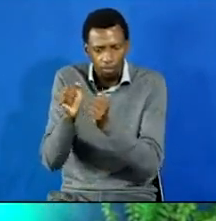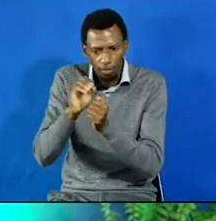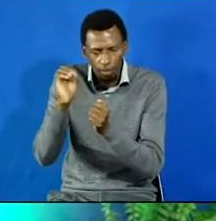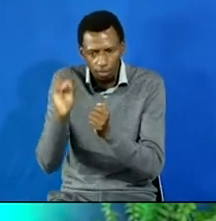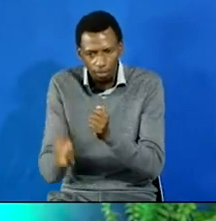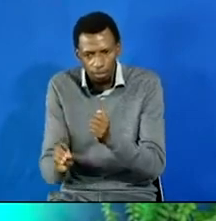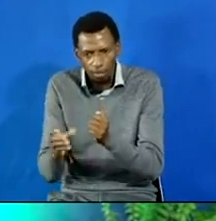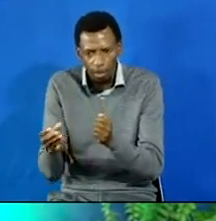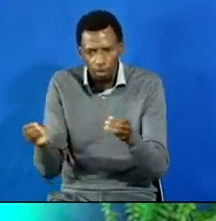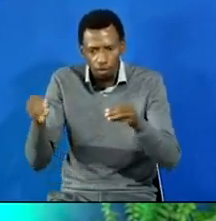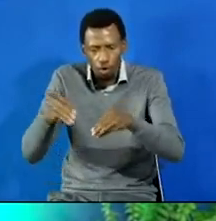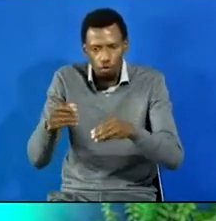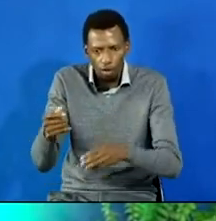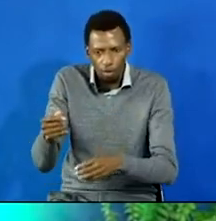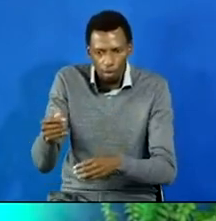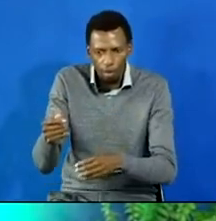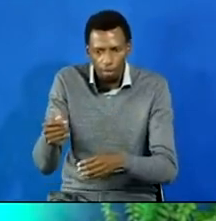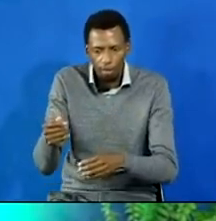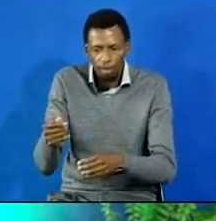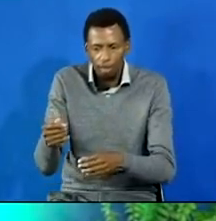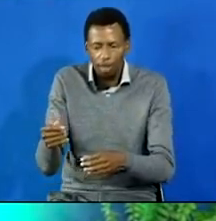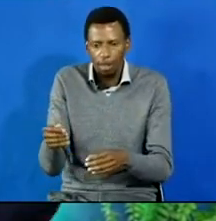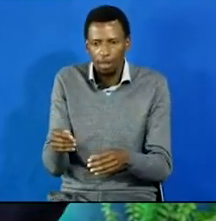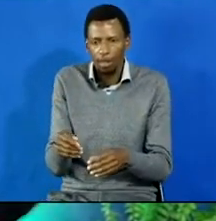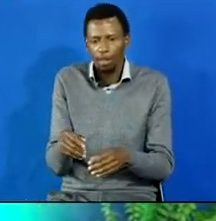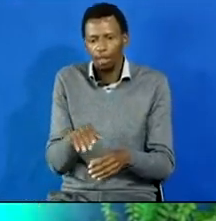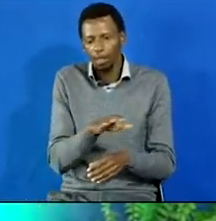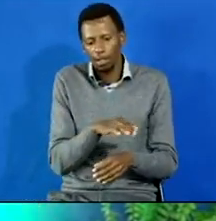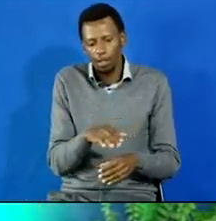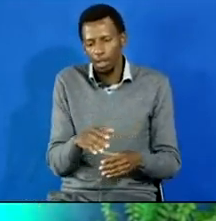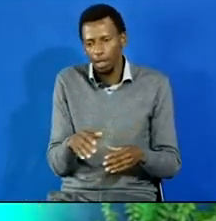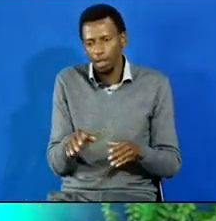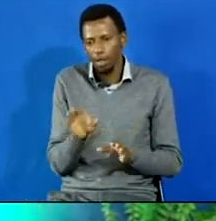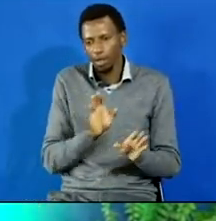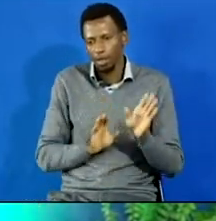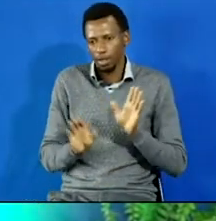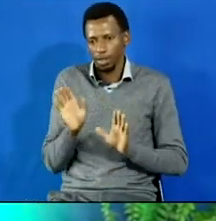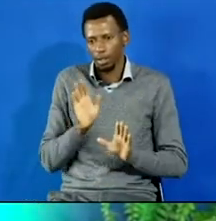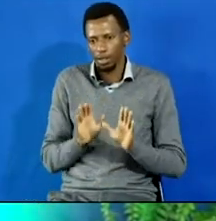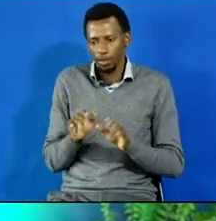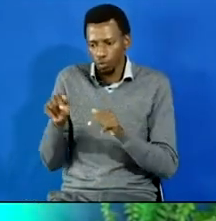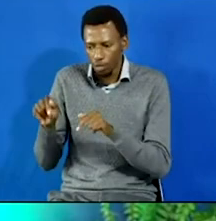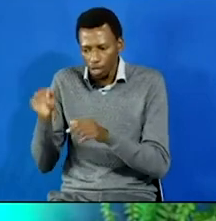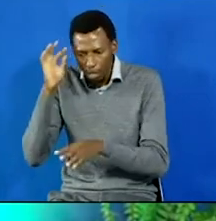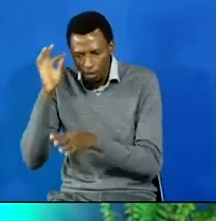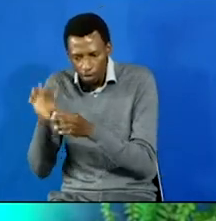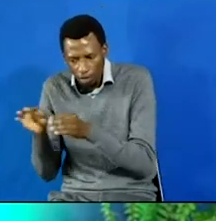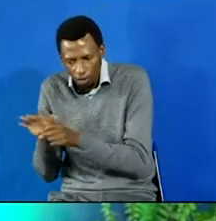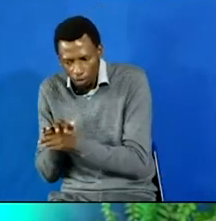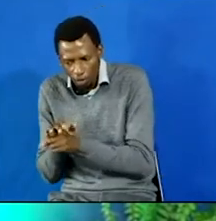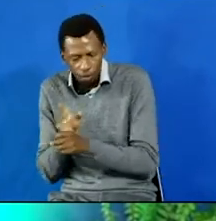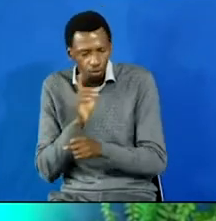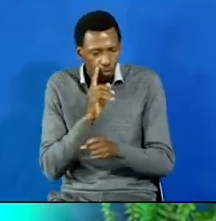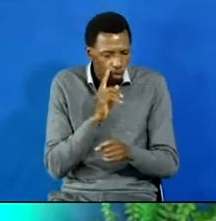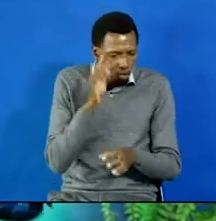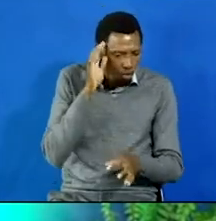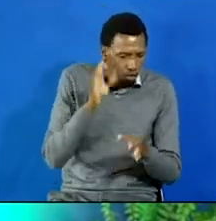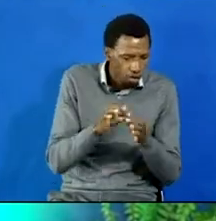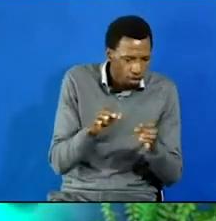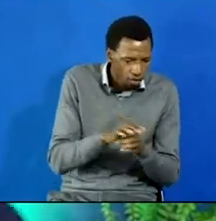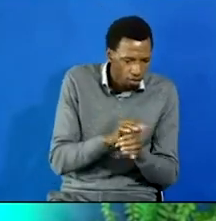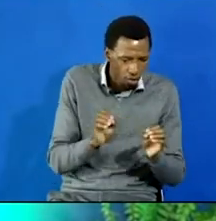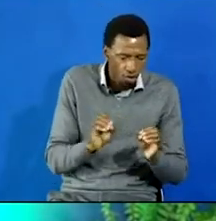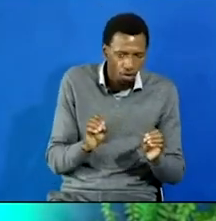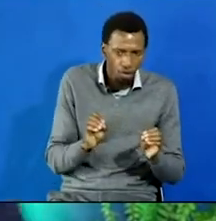This time you are faithful, the other time you are not faithful. This time you are faithful, the other time you are not faithful. You are faithful today, the other